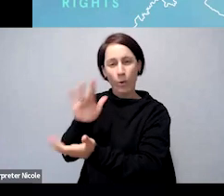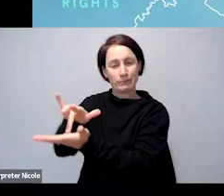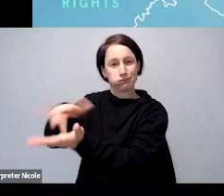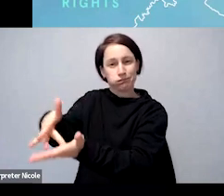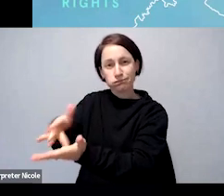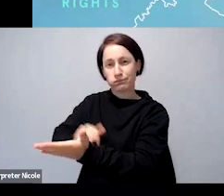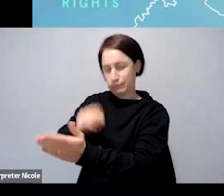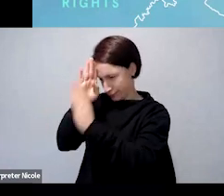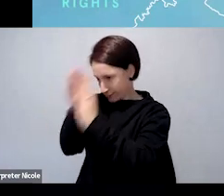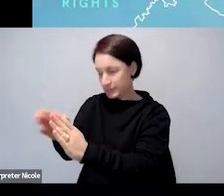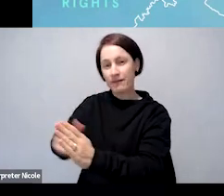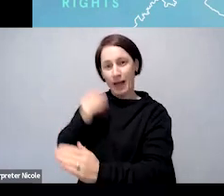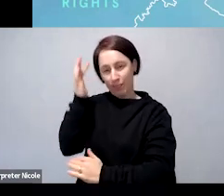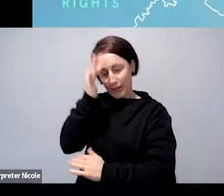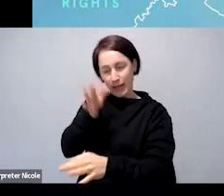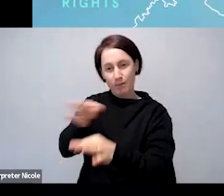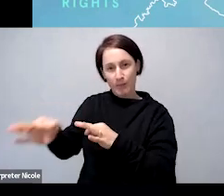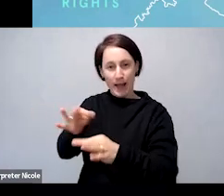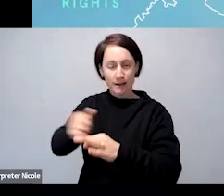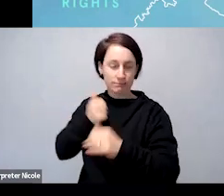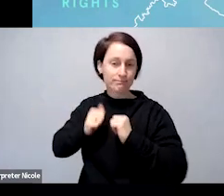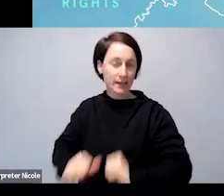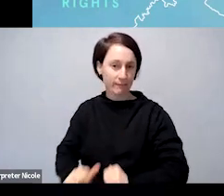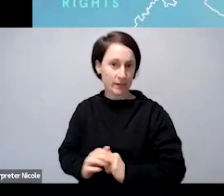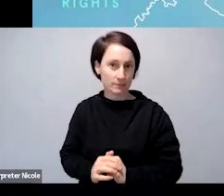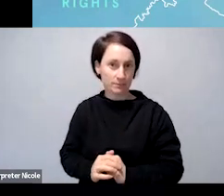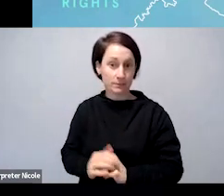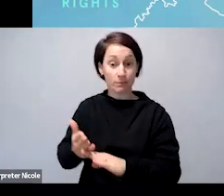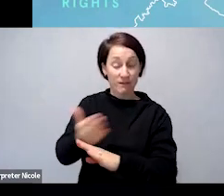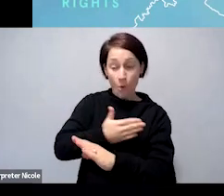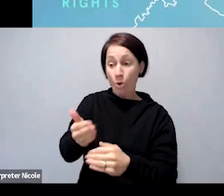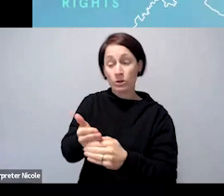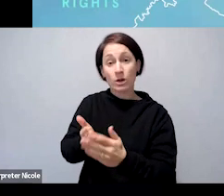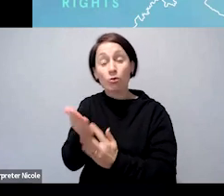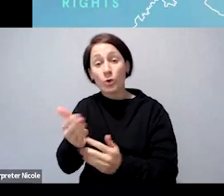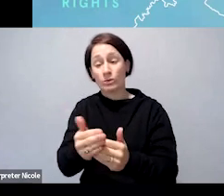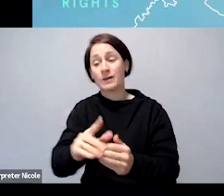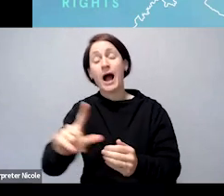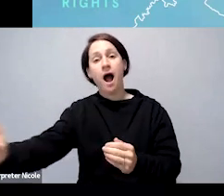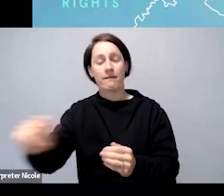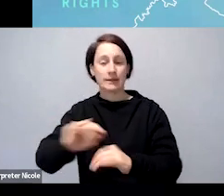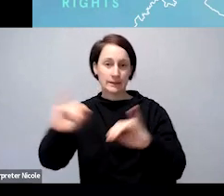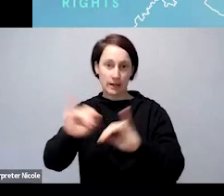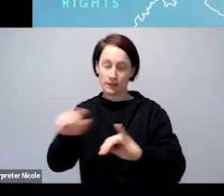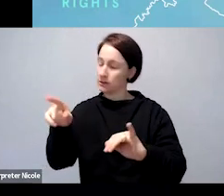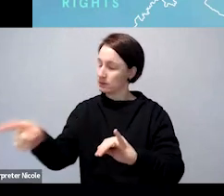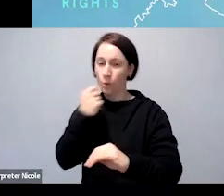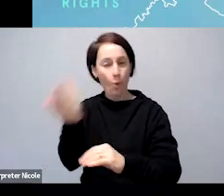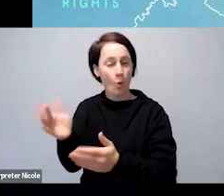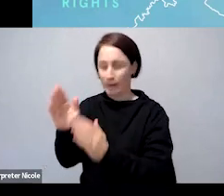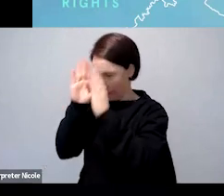our planning, and of our actions whenever we're engaged, before, during, and after disasters, in keeping communities